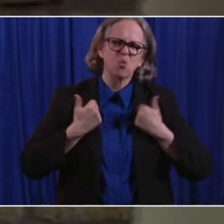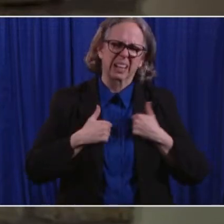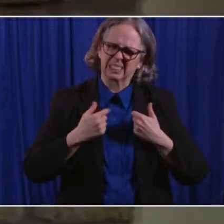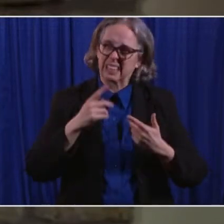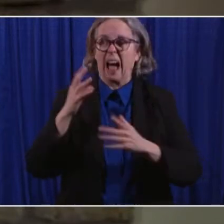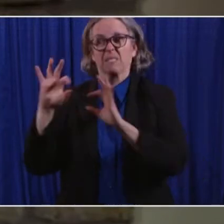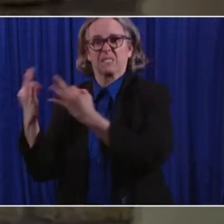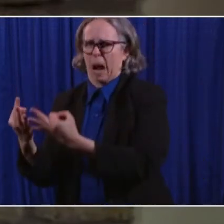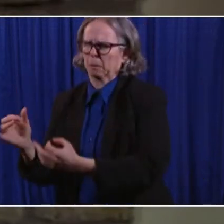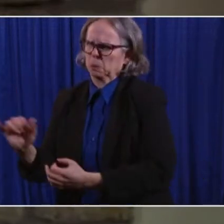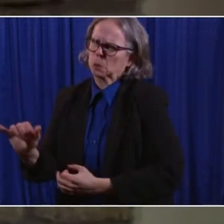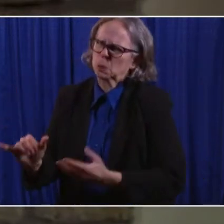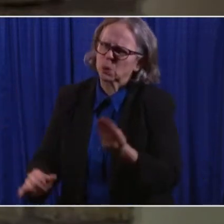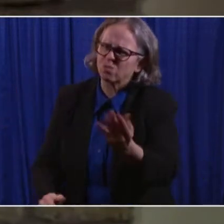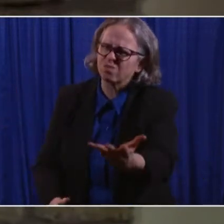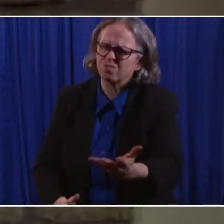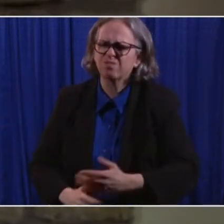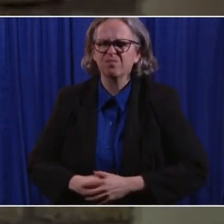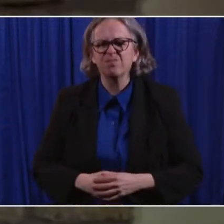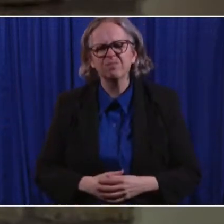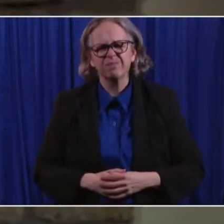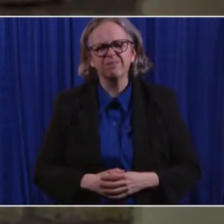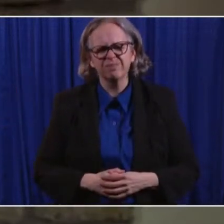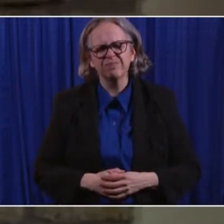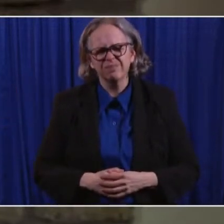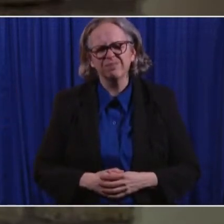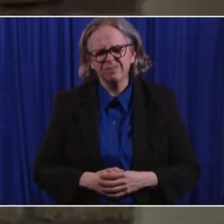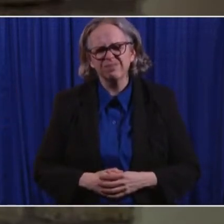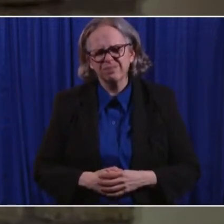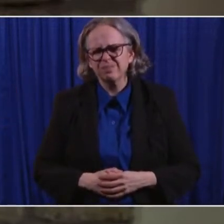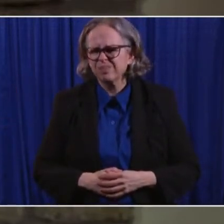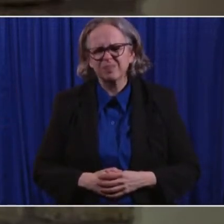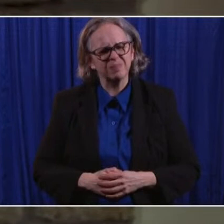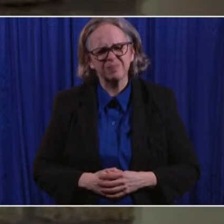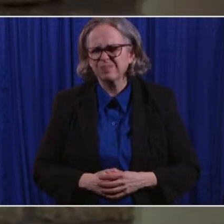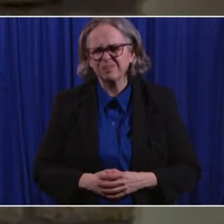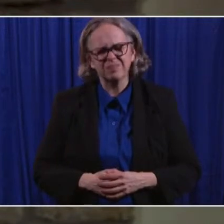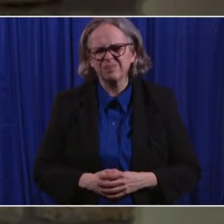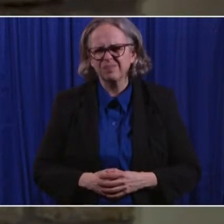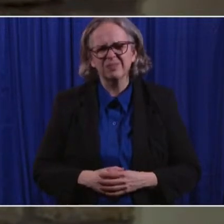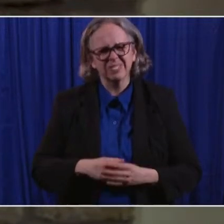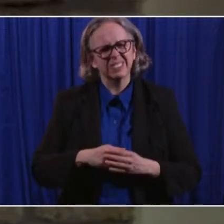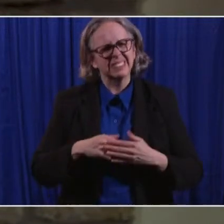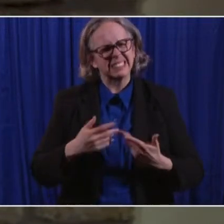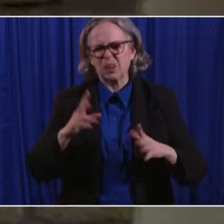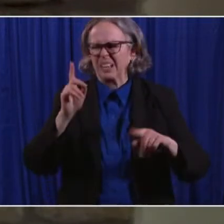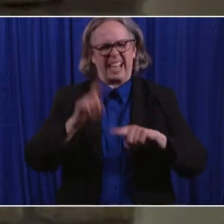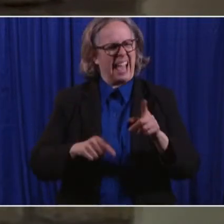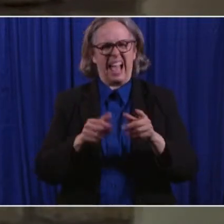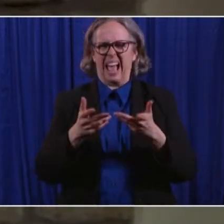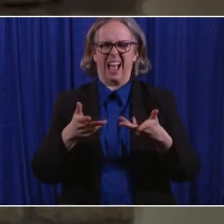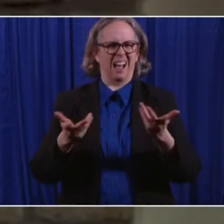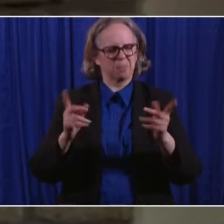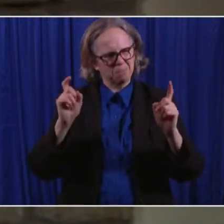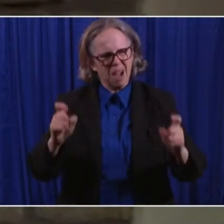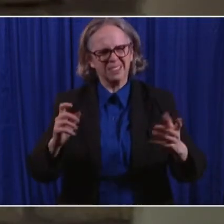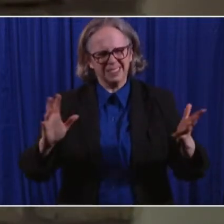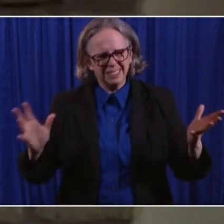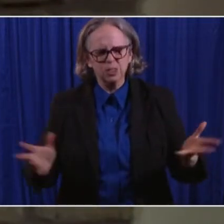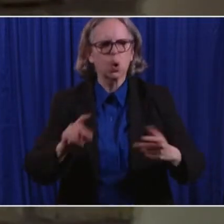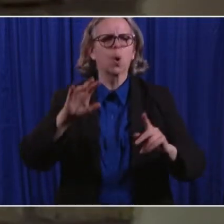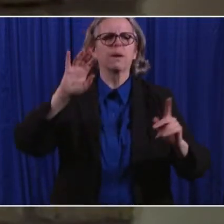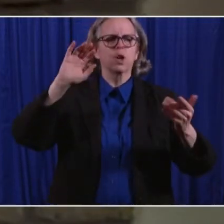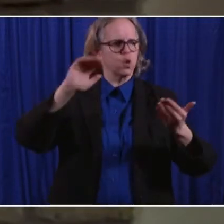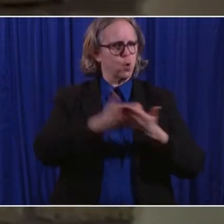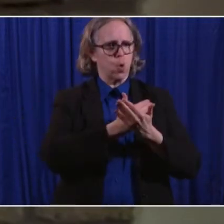their friends, their families. These new regulations just issued by the federal government are certainly a